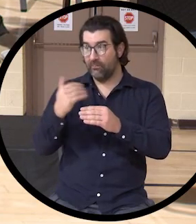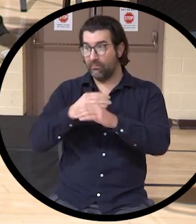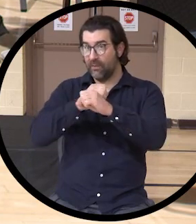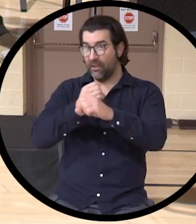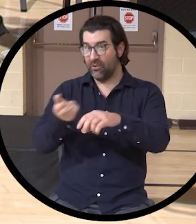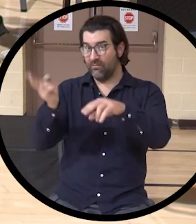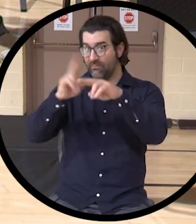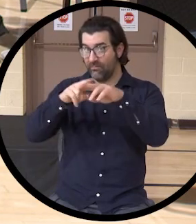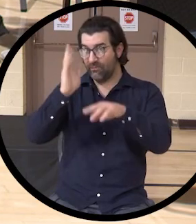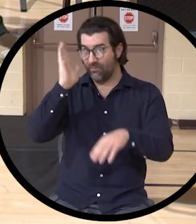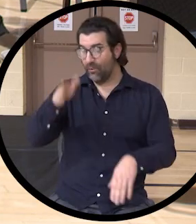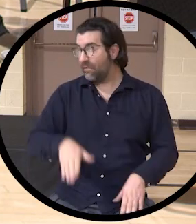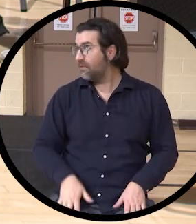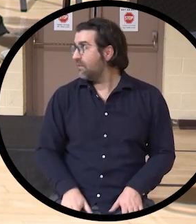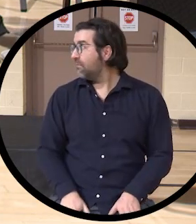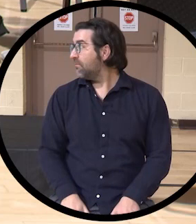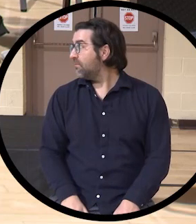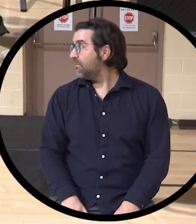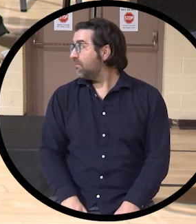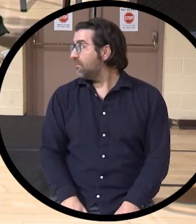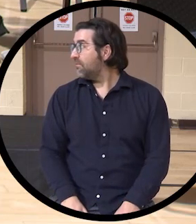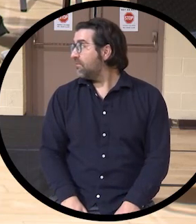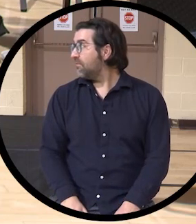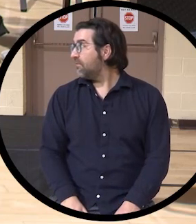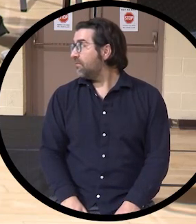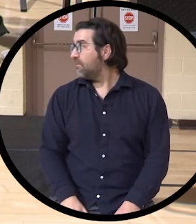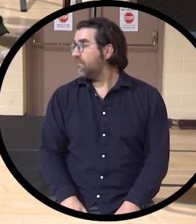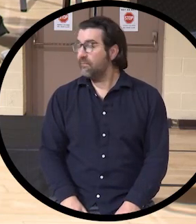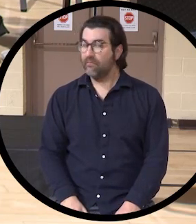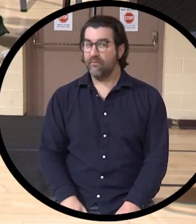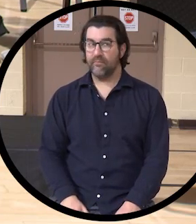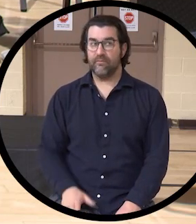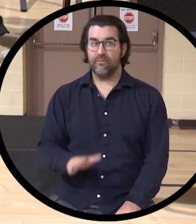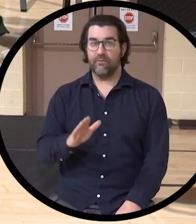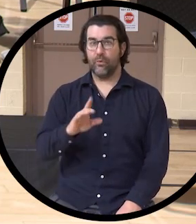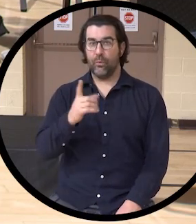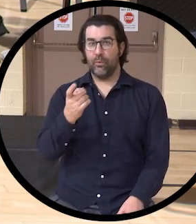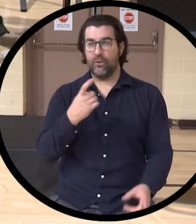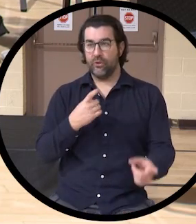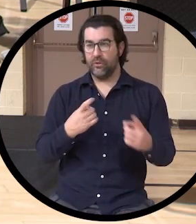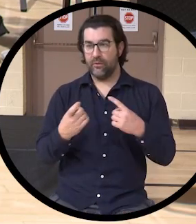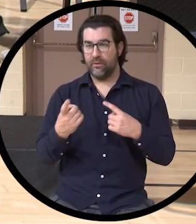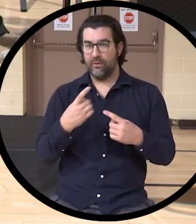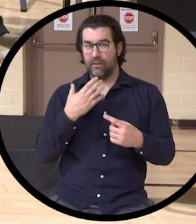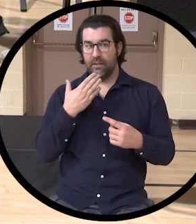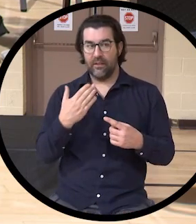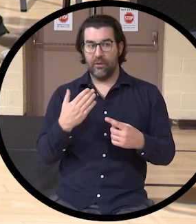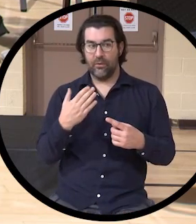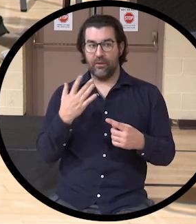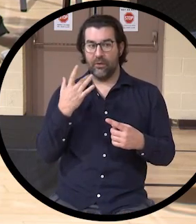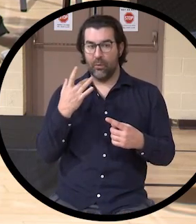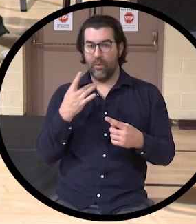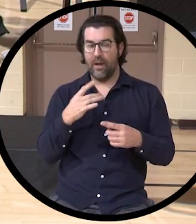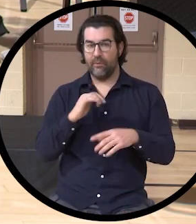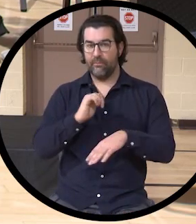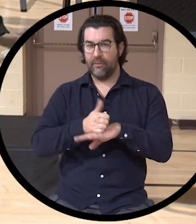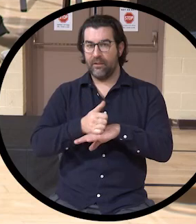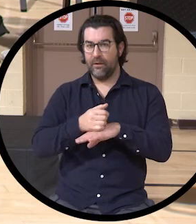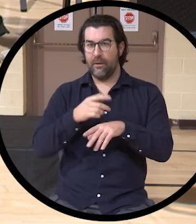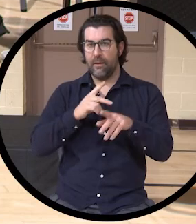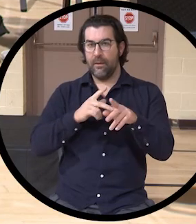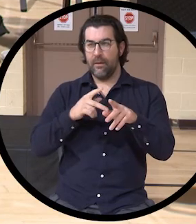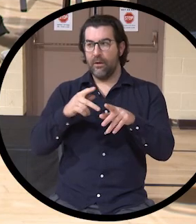Okay. Yeah, thank you for that question. This is exactly why we hope the pedestrian refuge islands